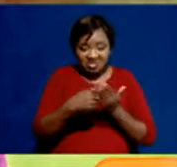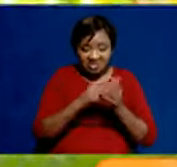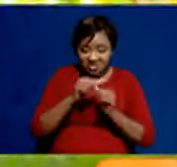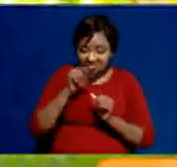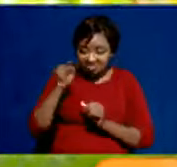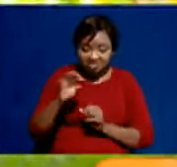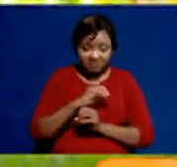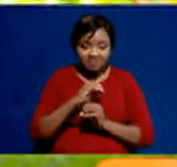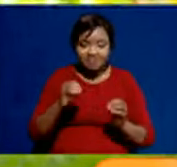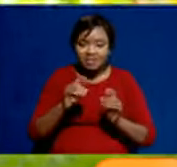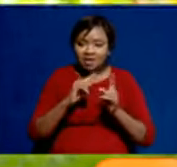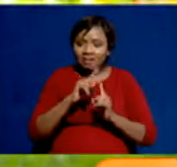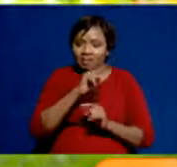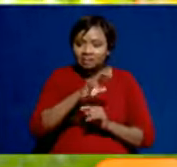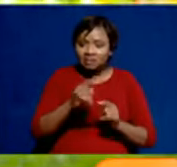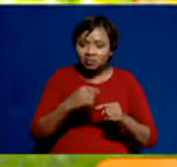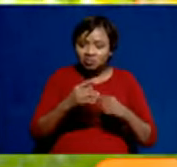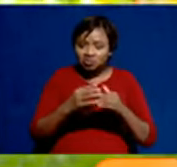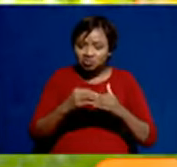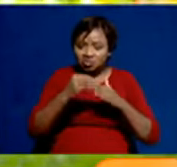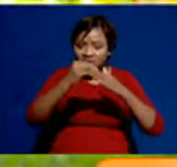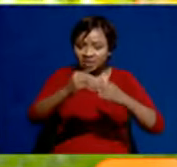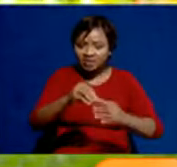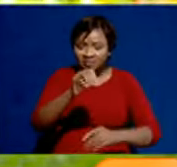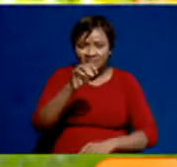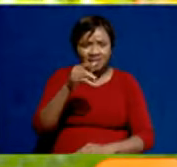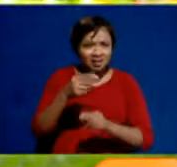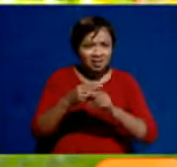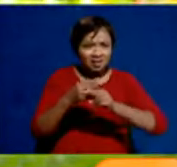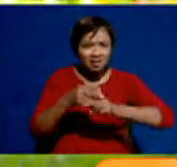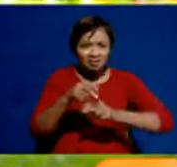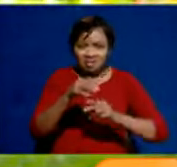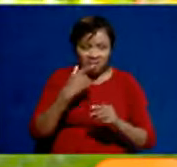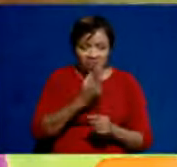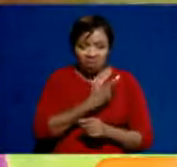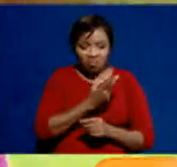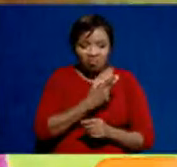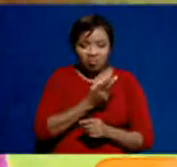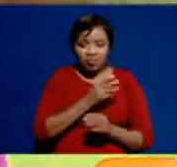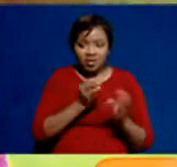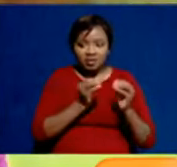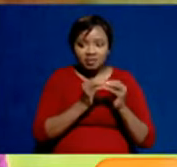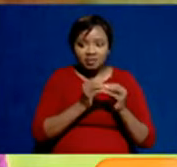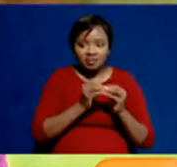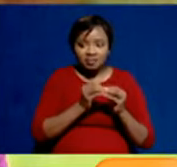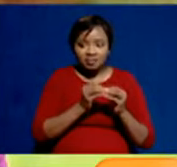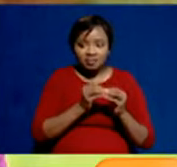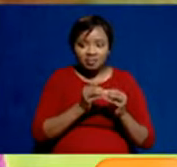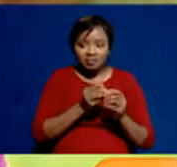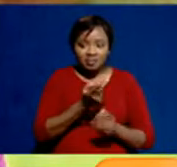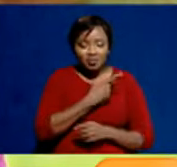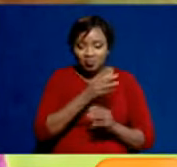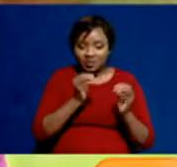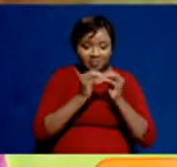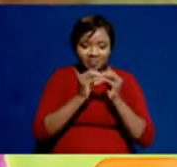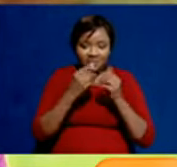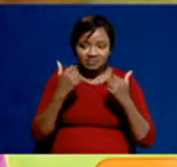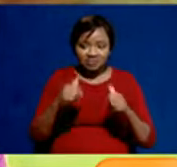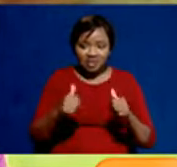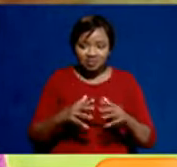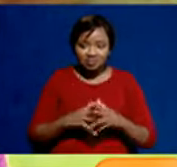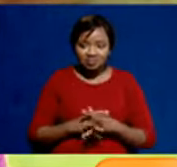lead, what was the name? Summit? What was the name? We have not met. Sorry, the council. We have not met. Since